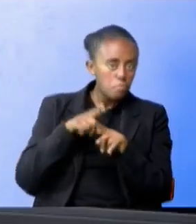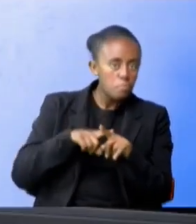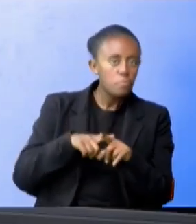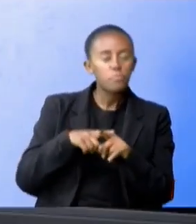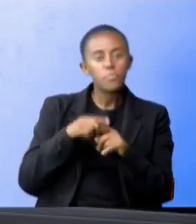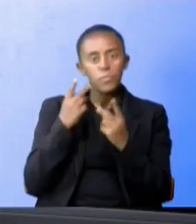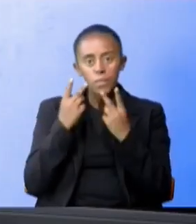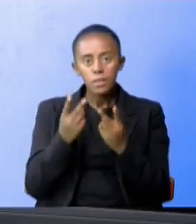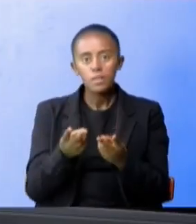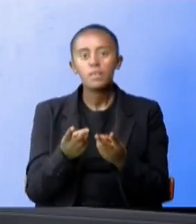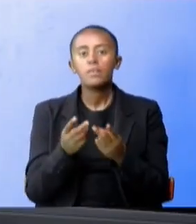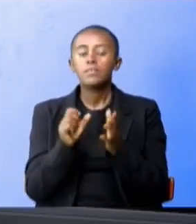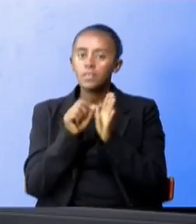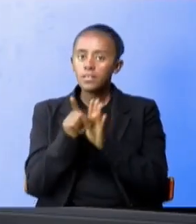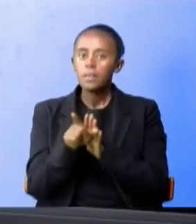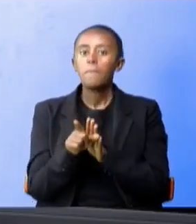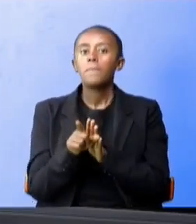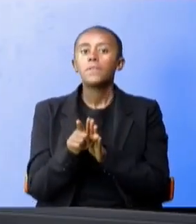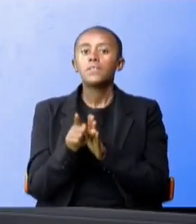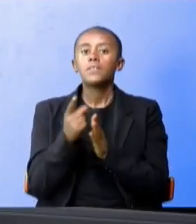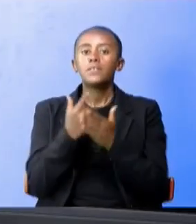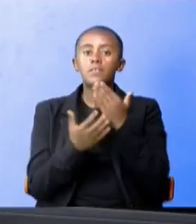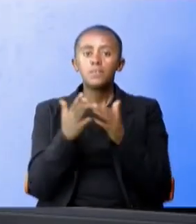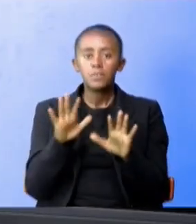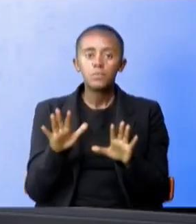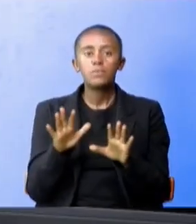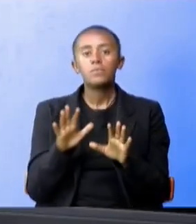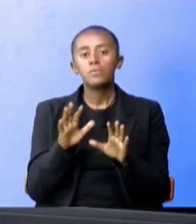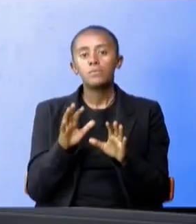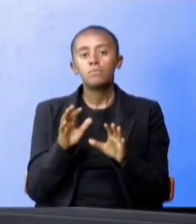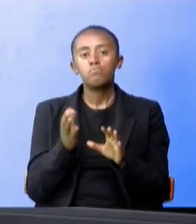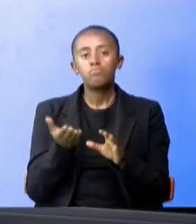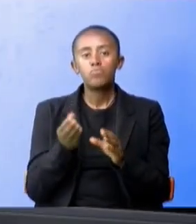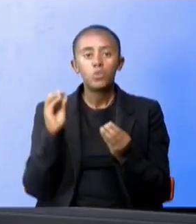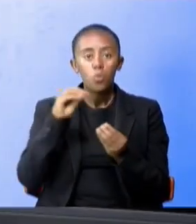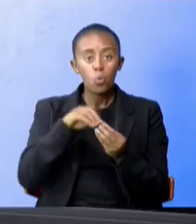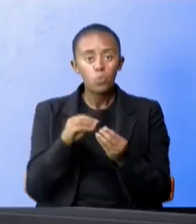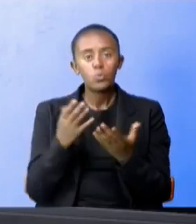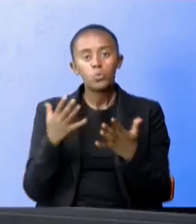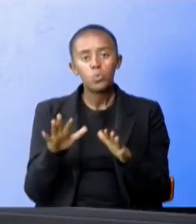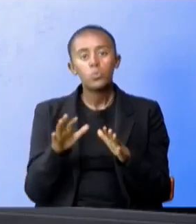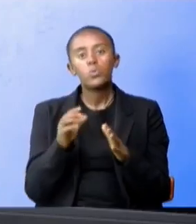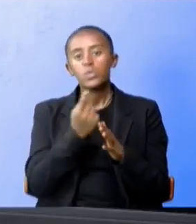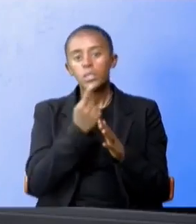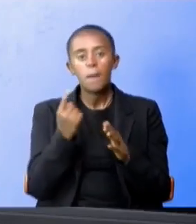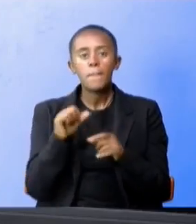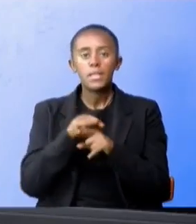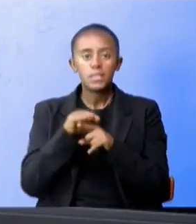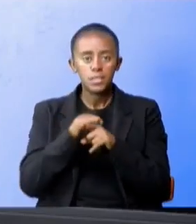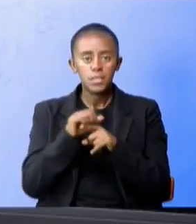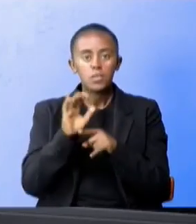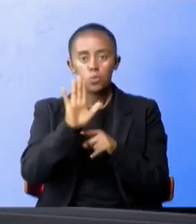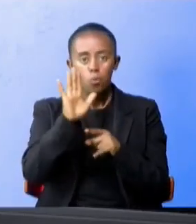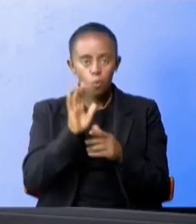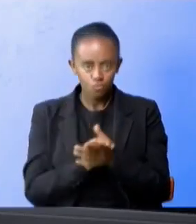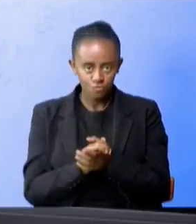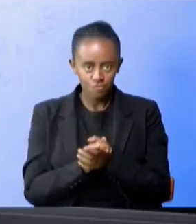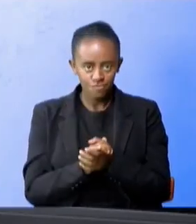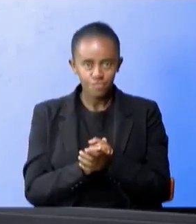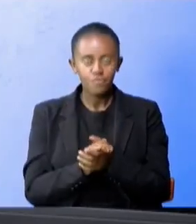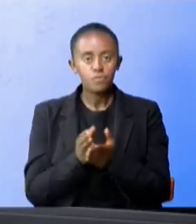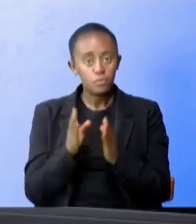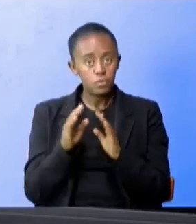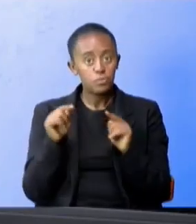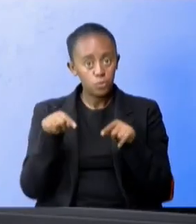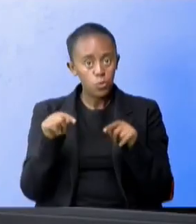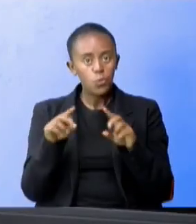you have seen the examples that we talked about, and you have also done some exercises on your own. And let's go